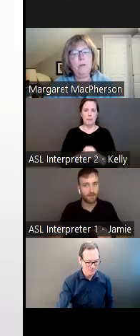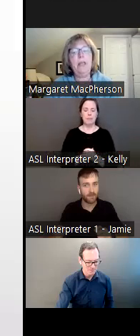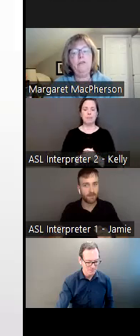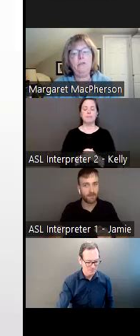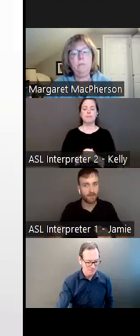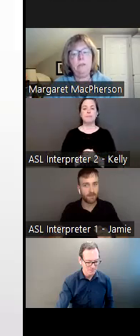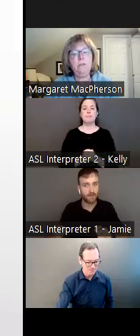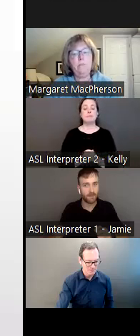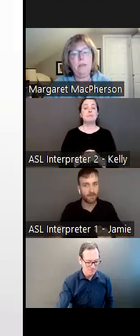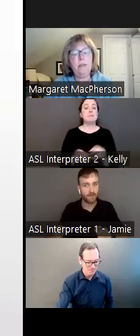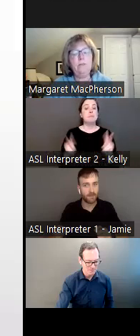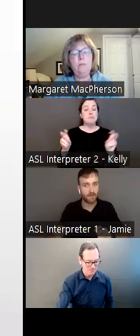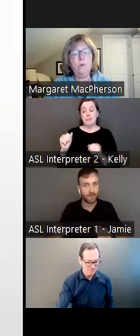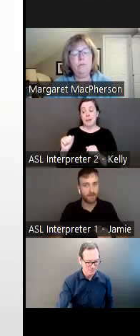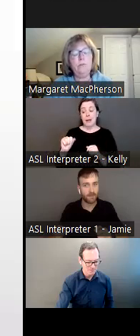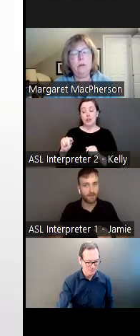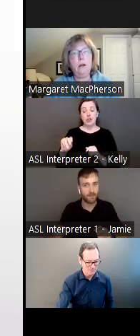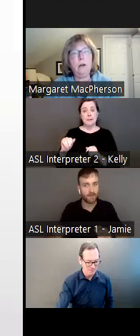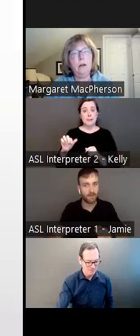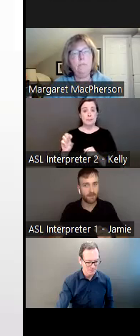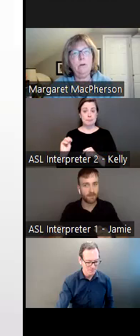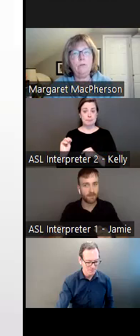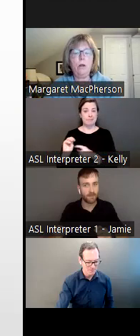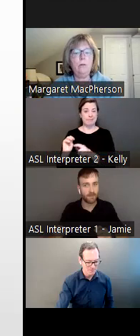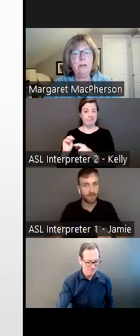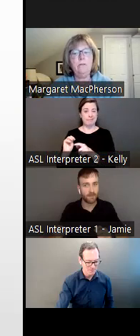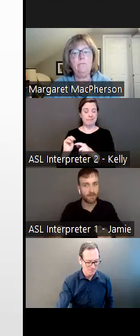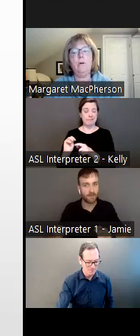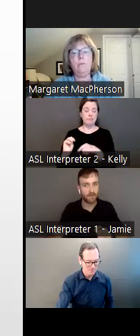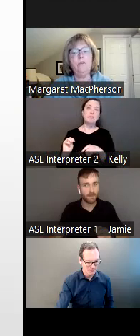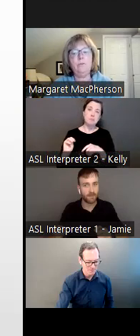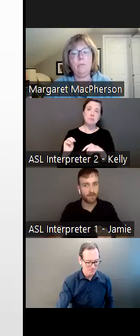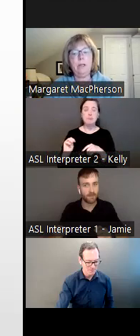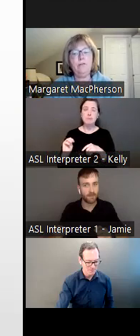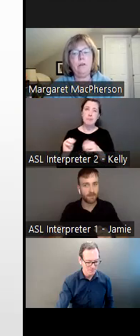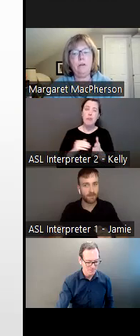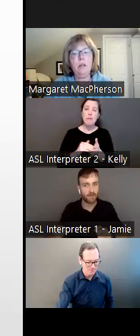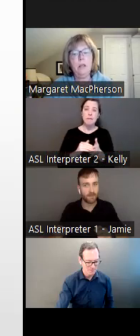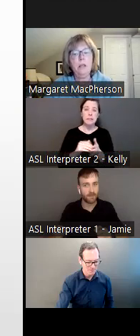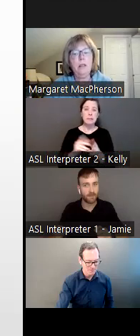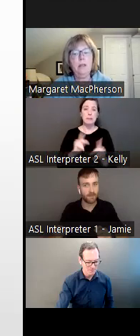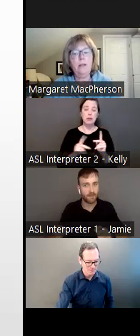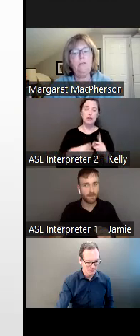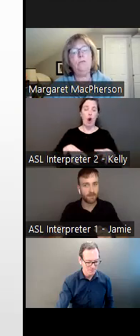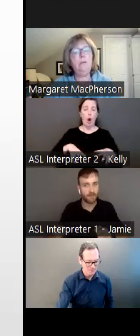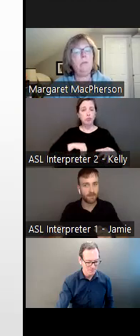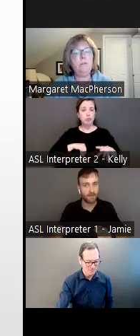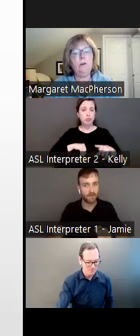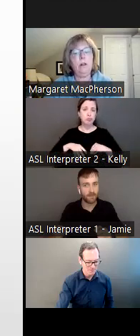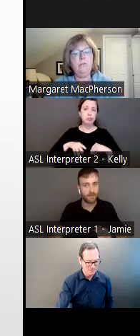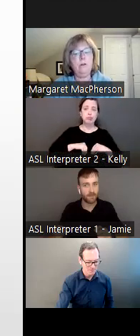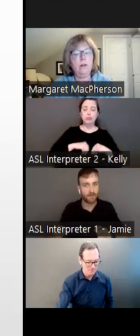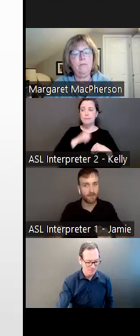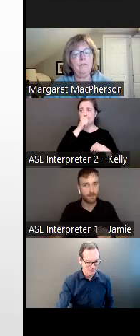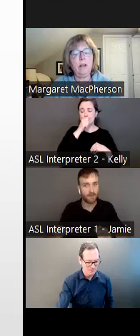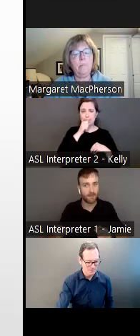So ageism is something, it's the most, tolerated form of discrimination that is so deeply